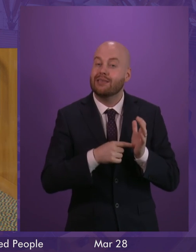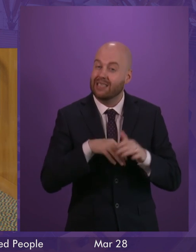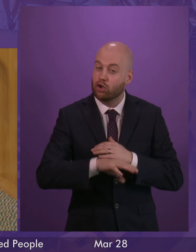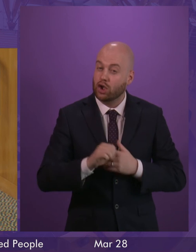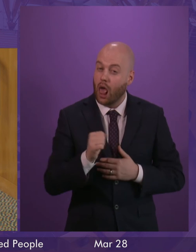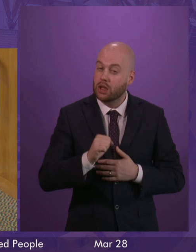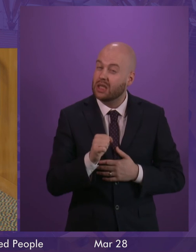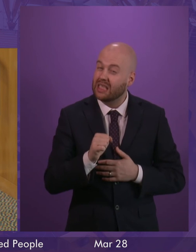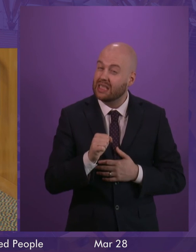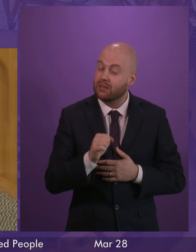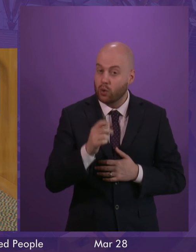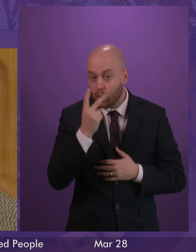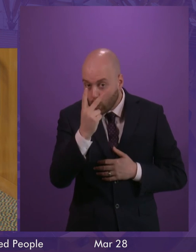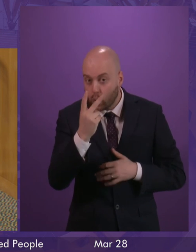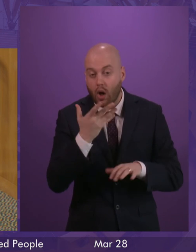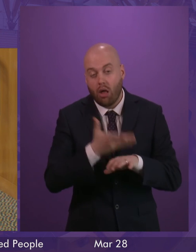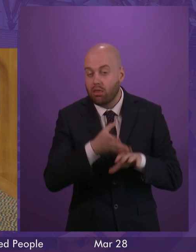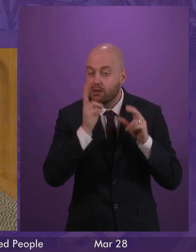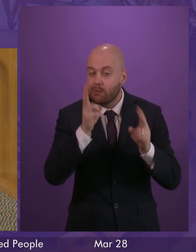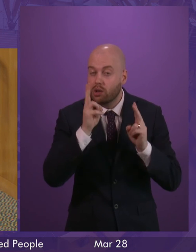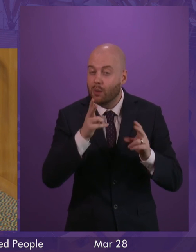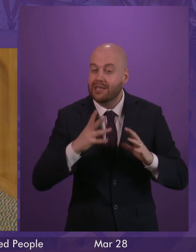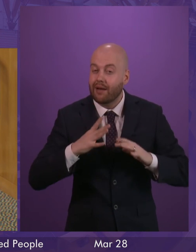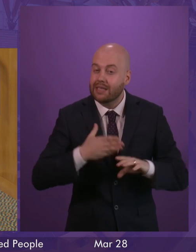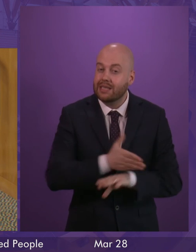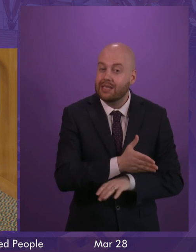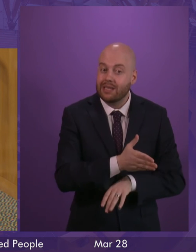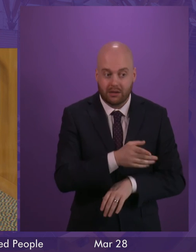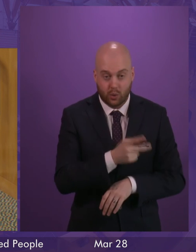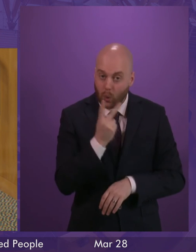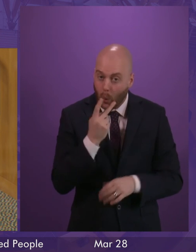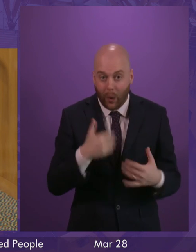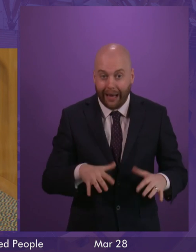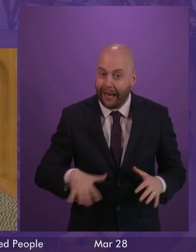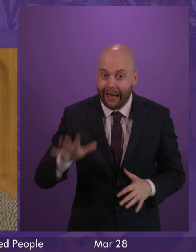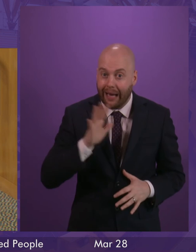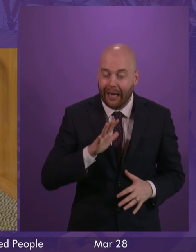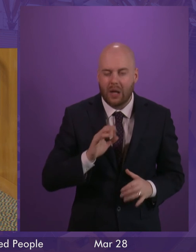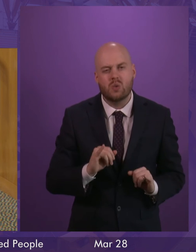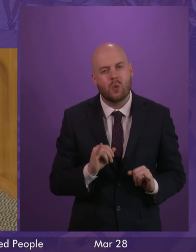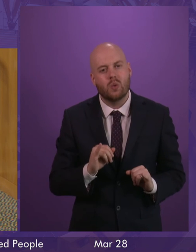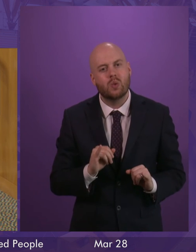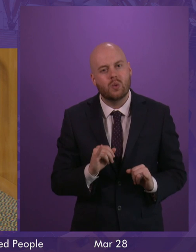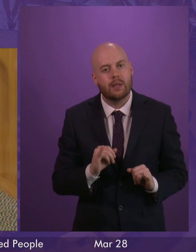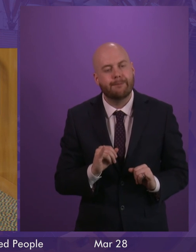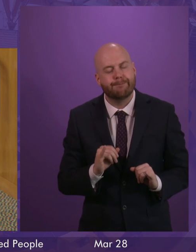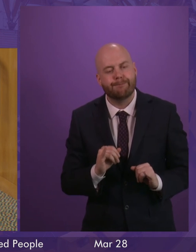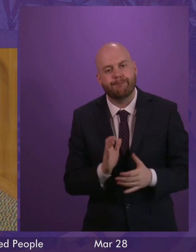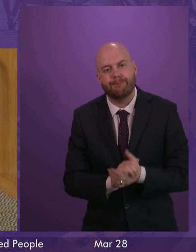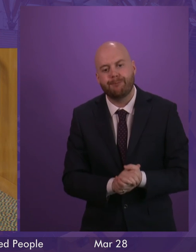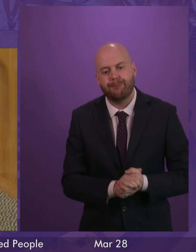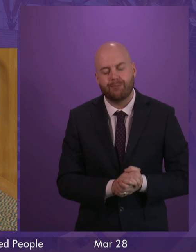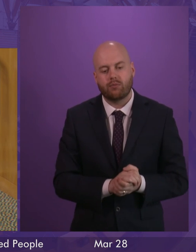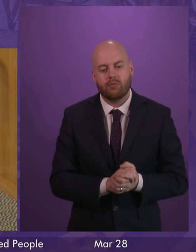we've got to ask ourselves, are we really focusing on the important things? I think, as we look at it particularly though,